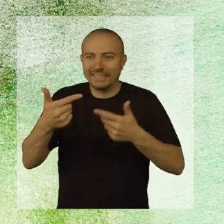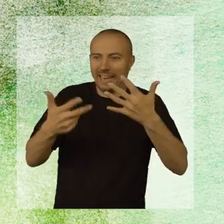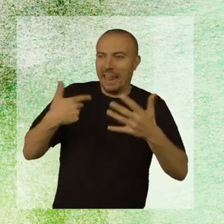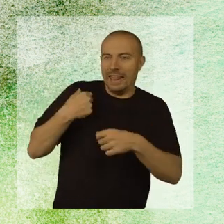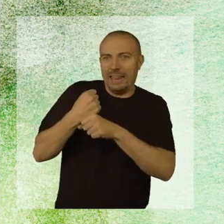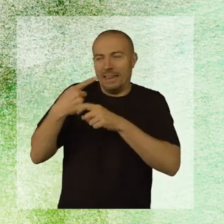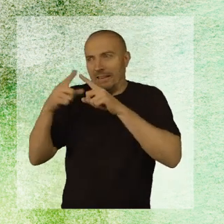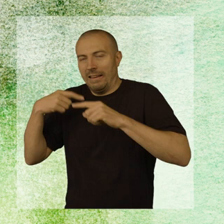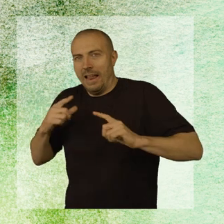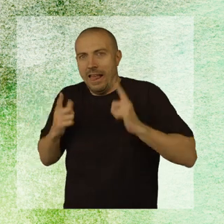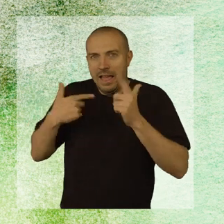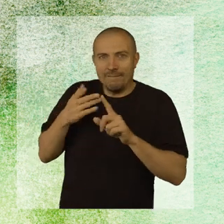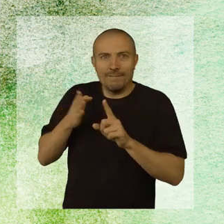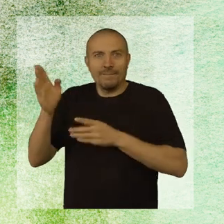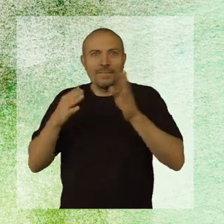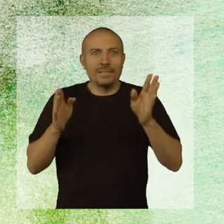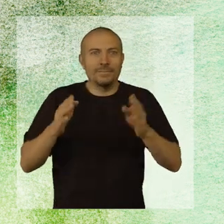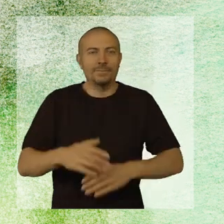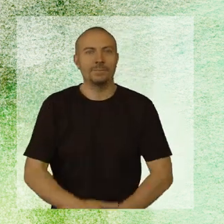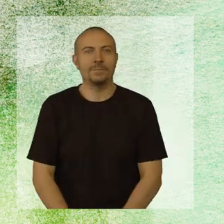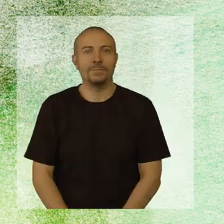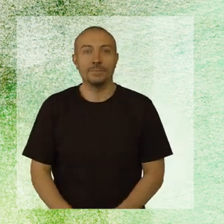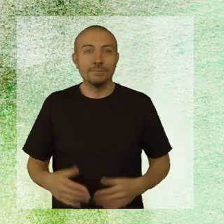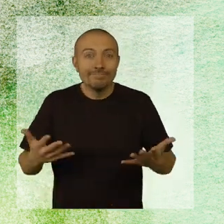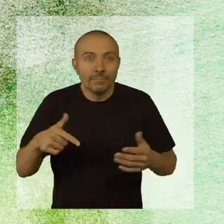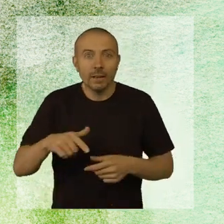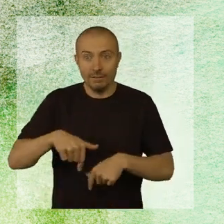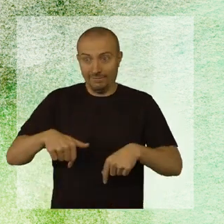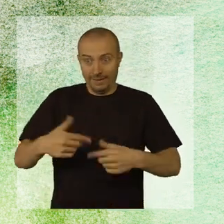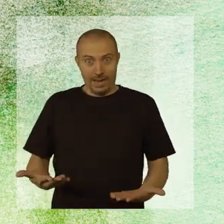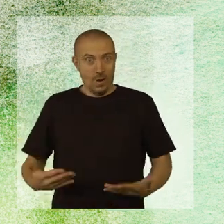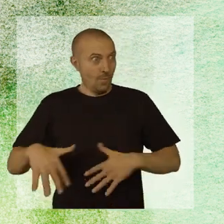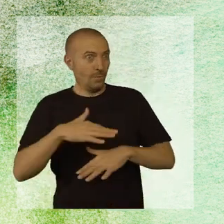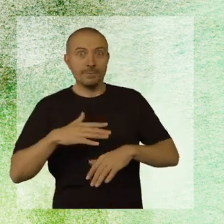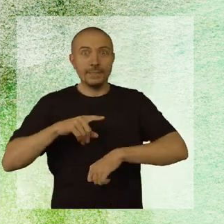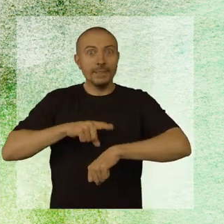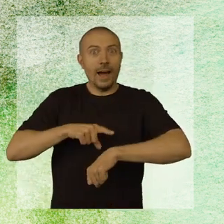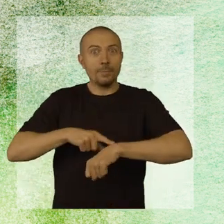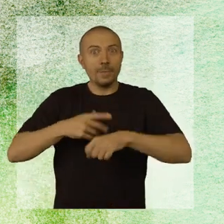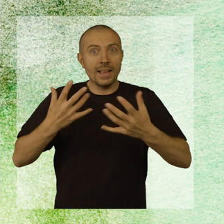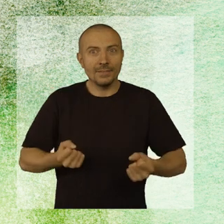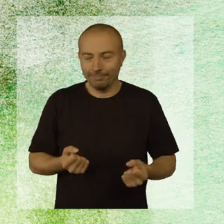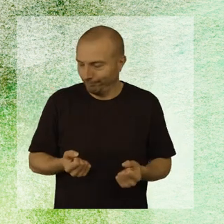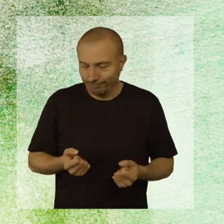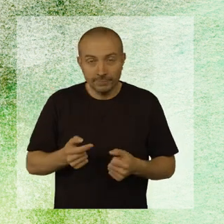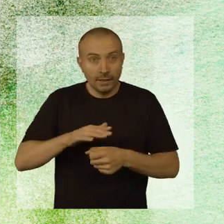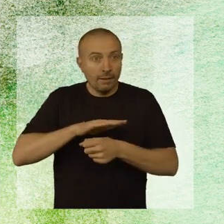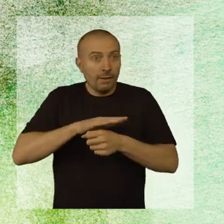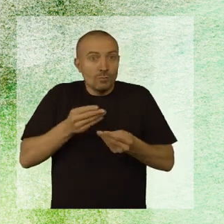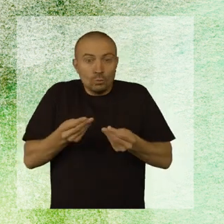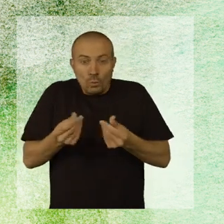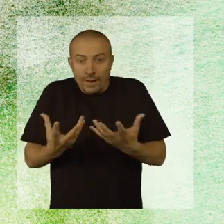of priorities in our personal life. No, there's not enough time in the